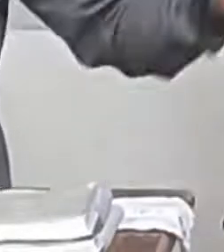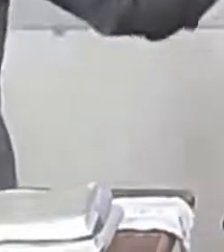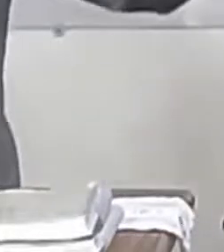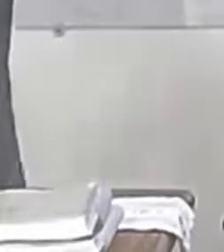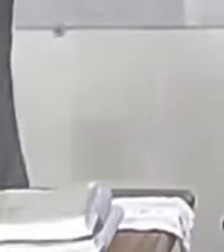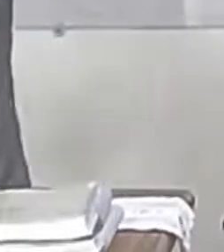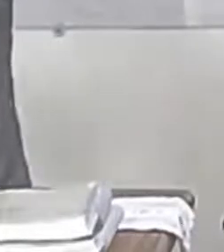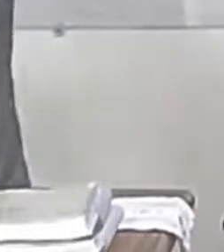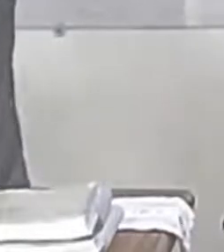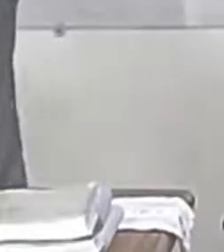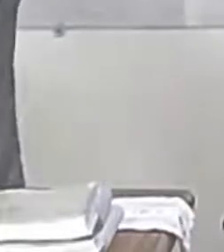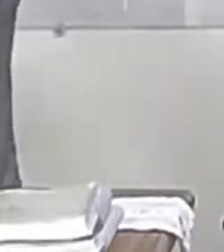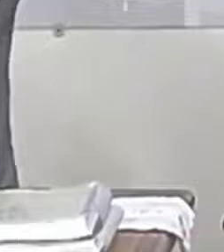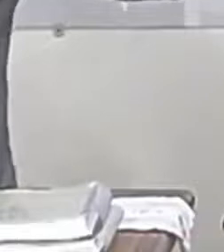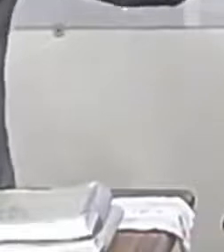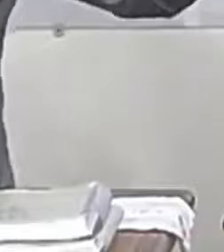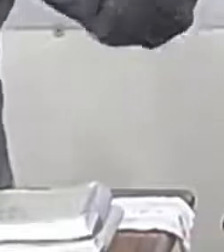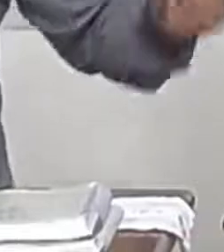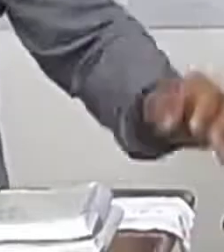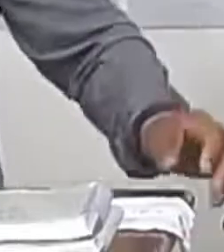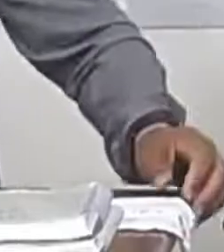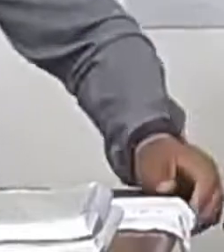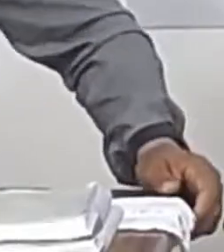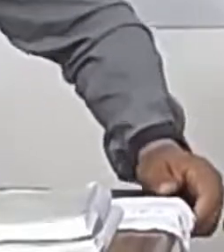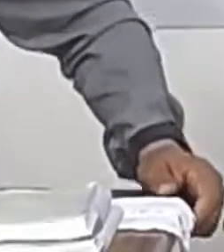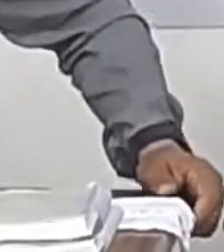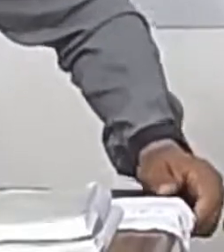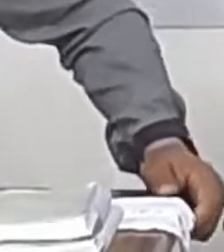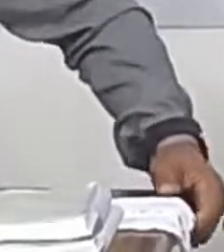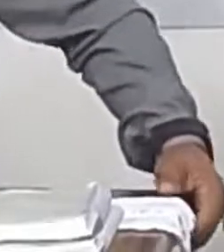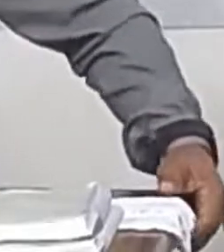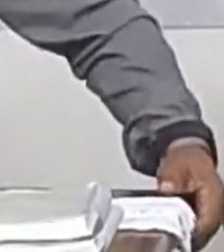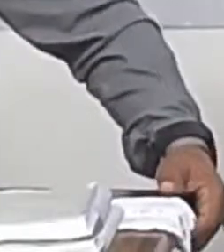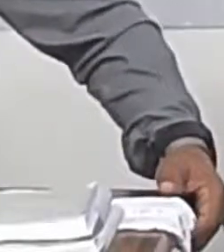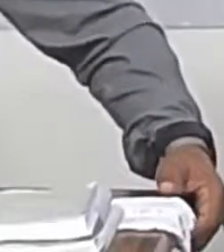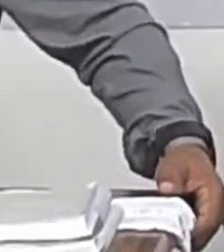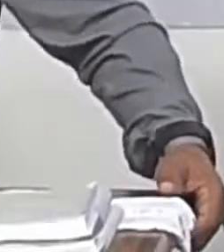delivered and the prophetic message, the last few gifts of the